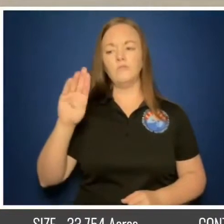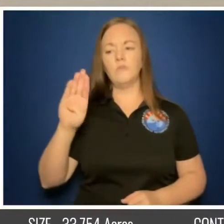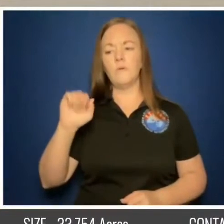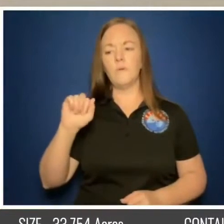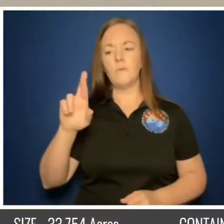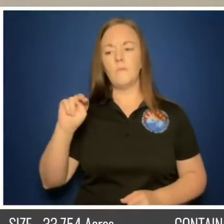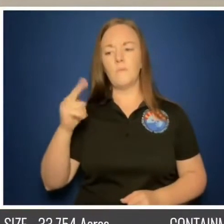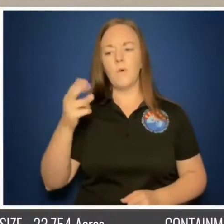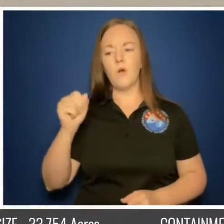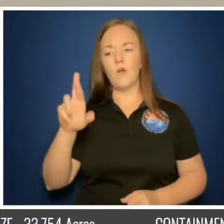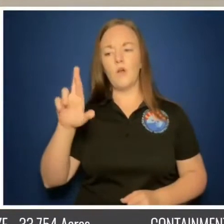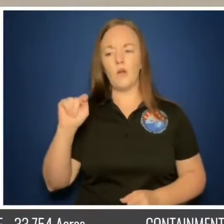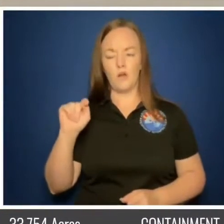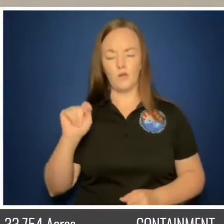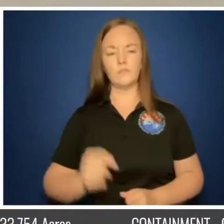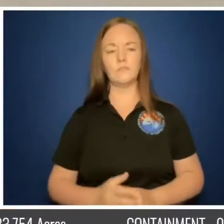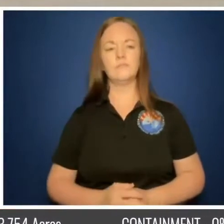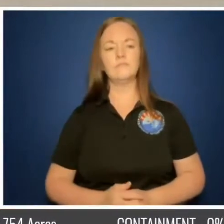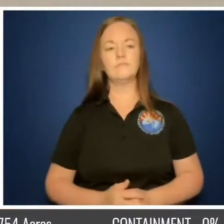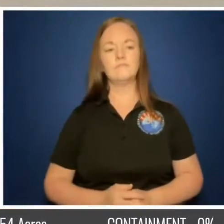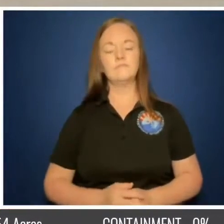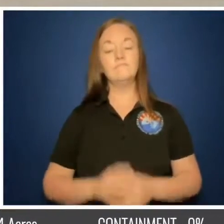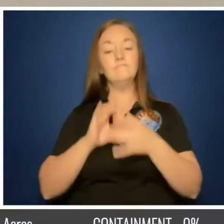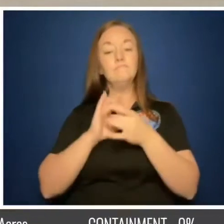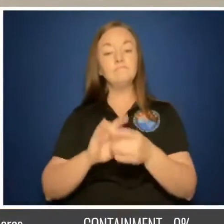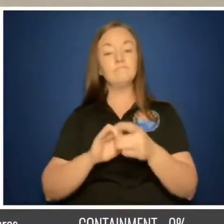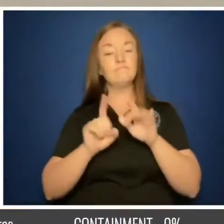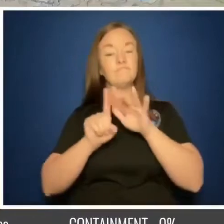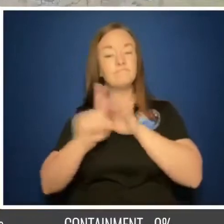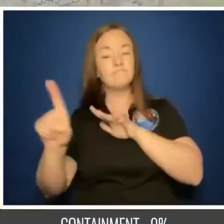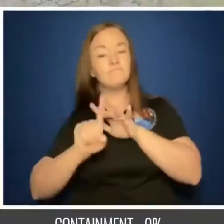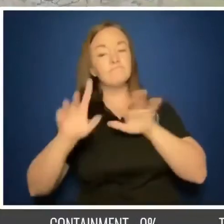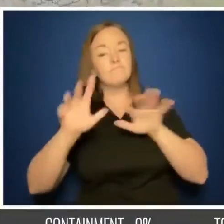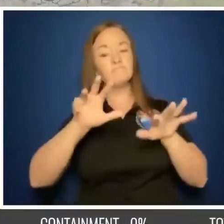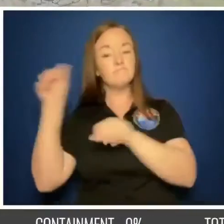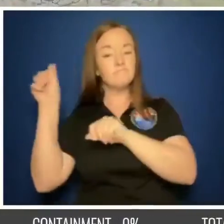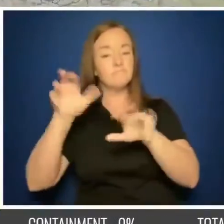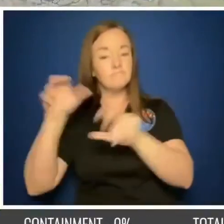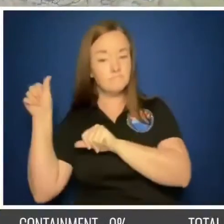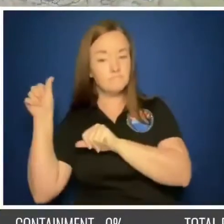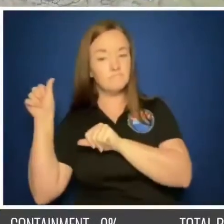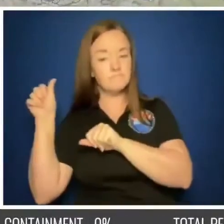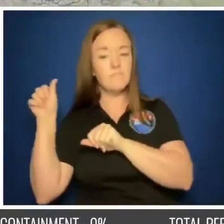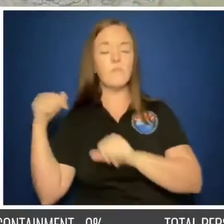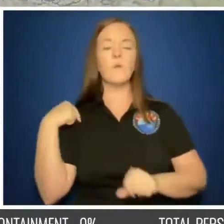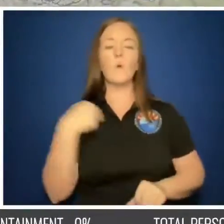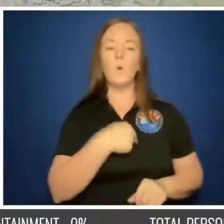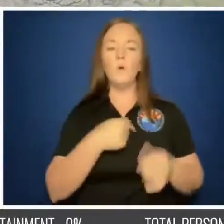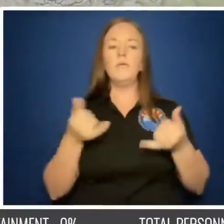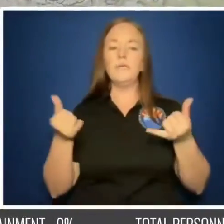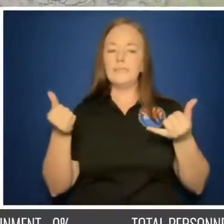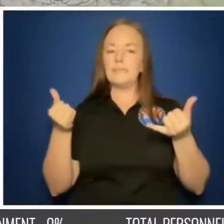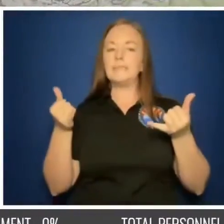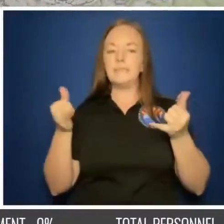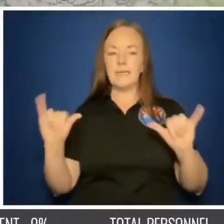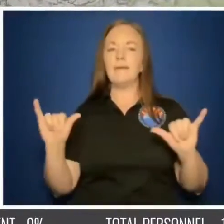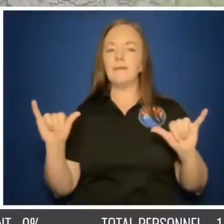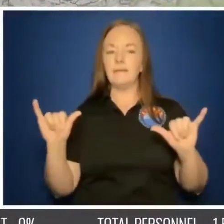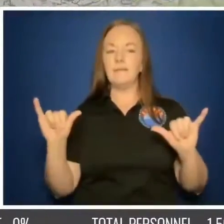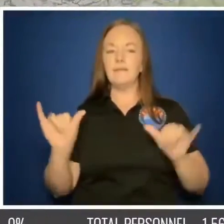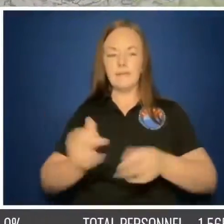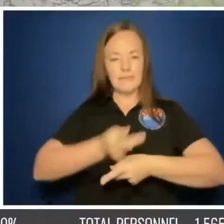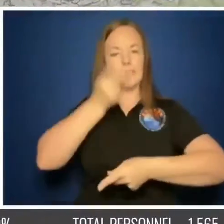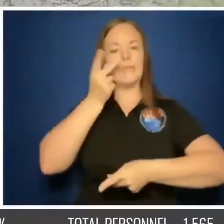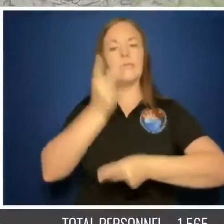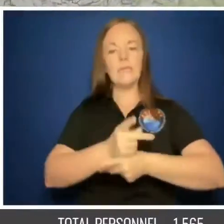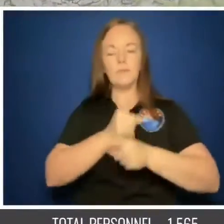Thank you. As far as evacuations are concerned, we are still holding evacuation orders for Forest